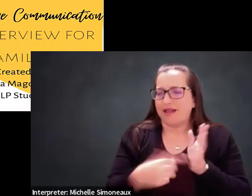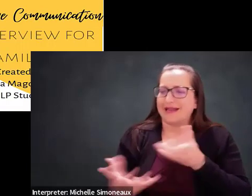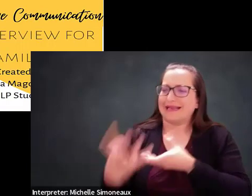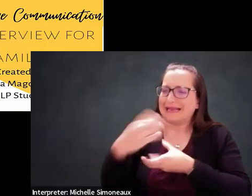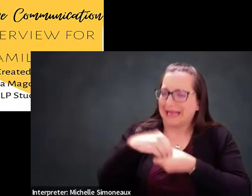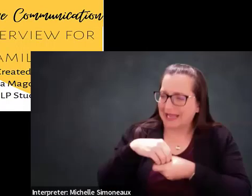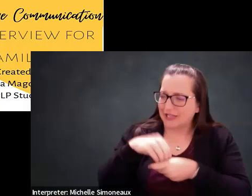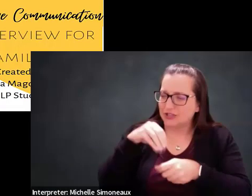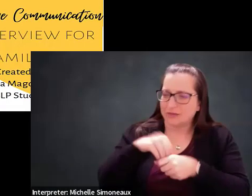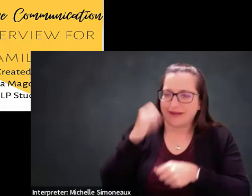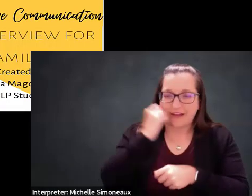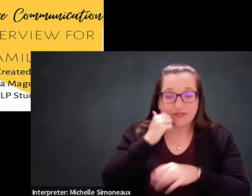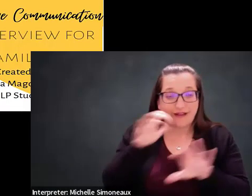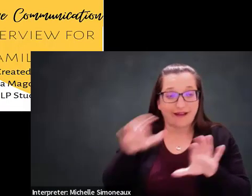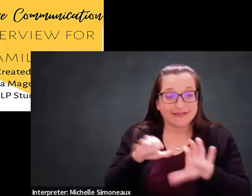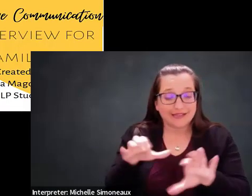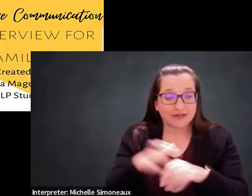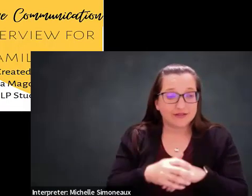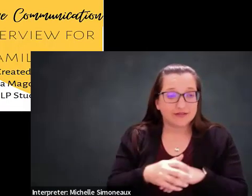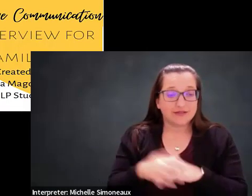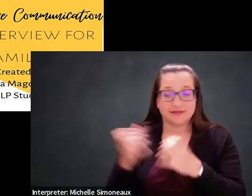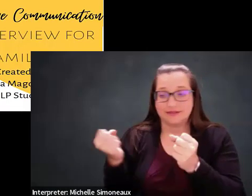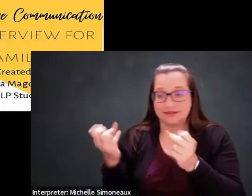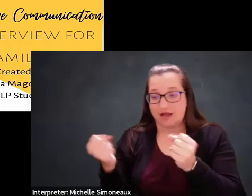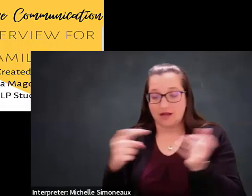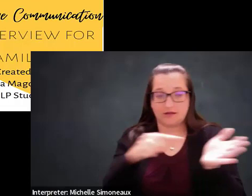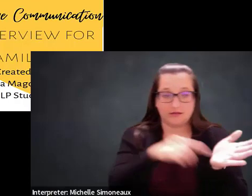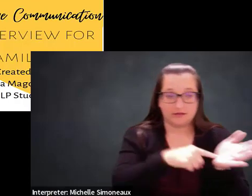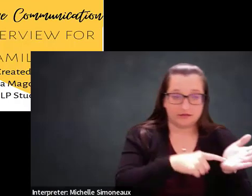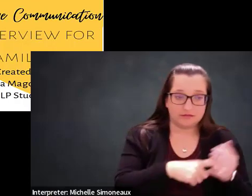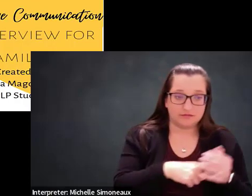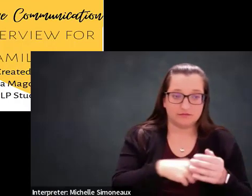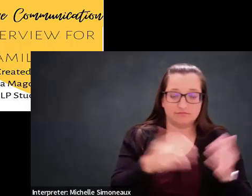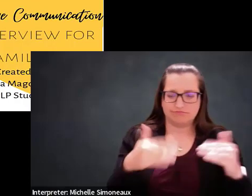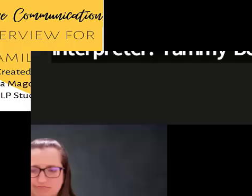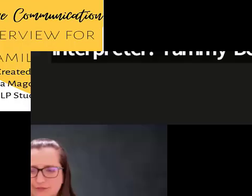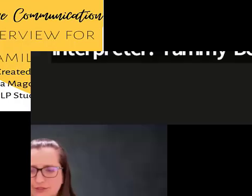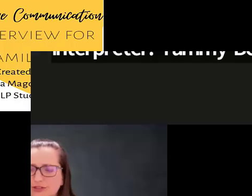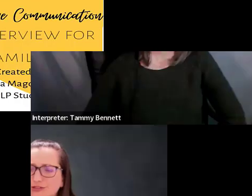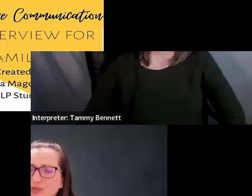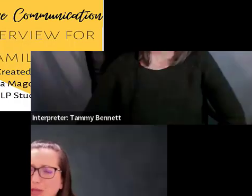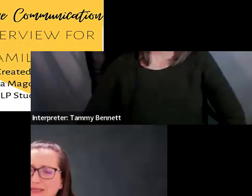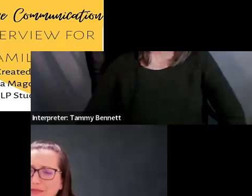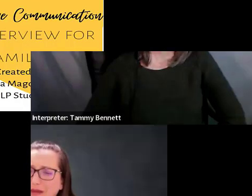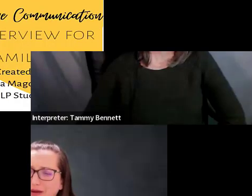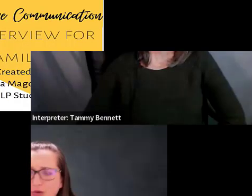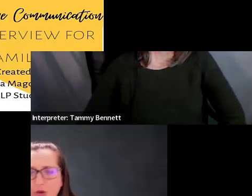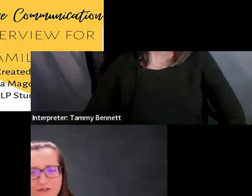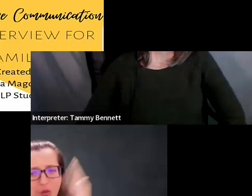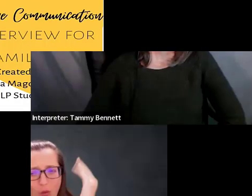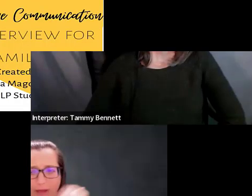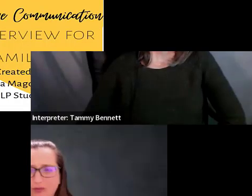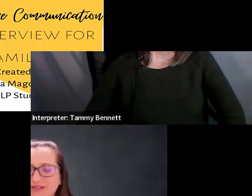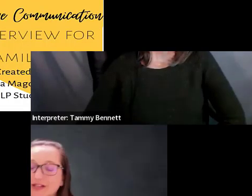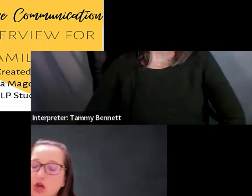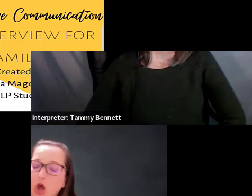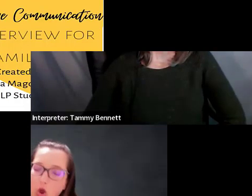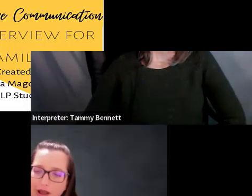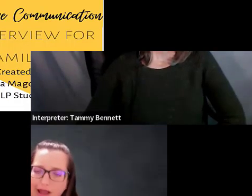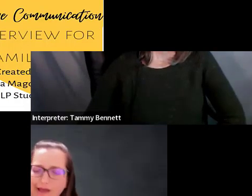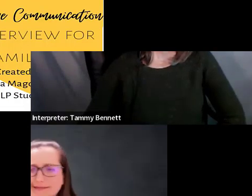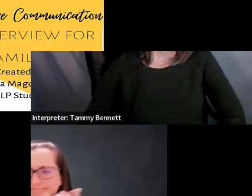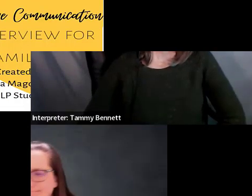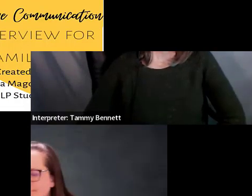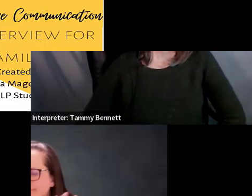um, you know, and signing together, starting small and don't overwhelm yourself. It's okay that, you know, we're making mistakes and figuring